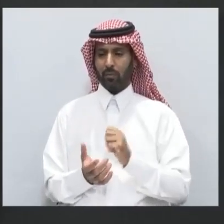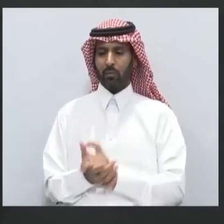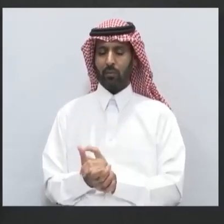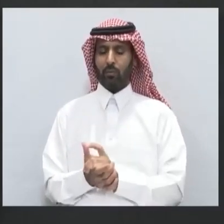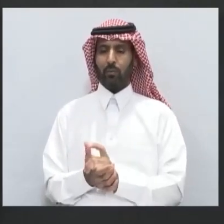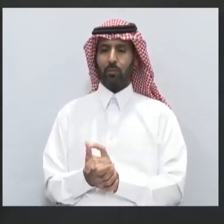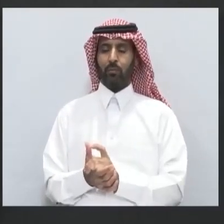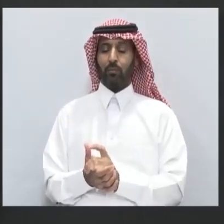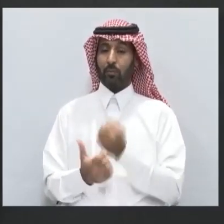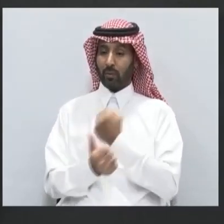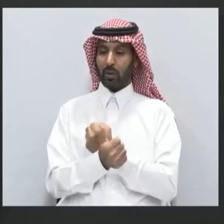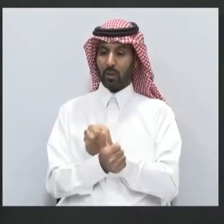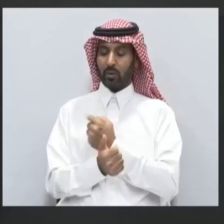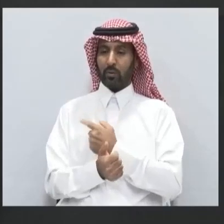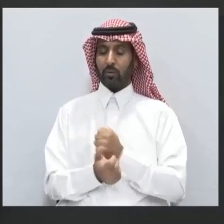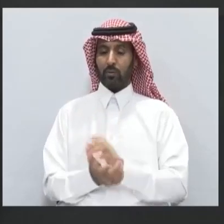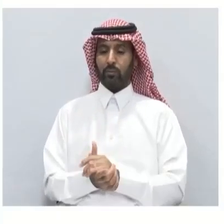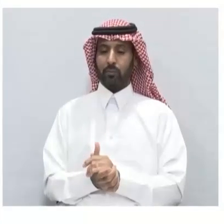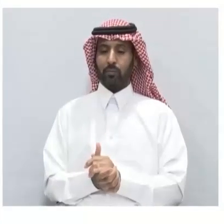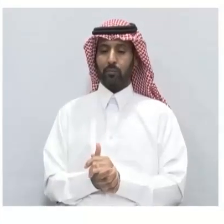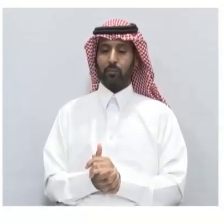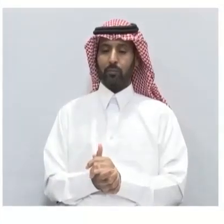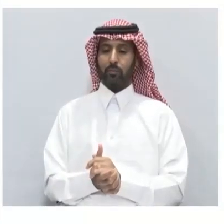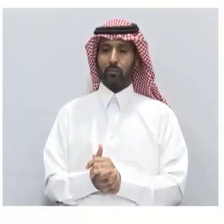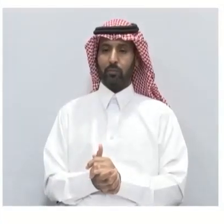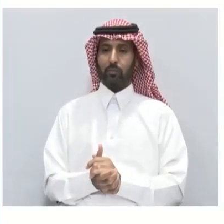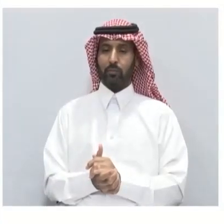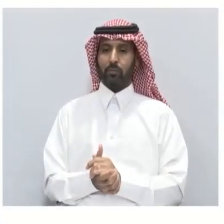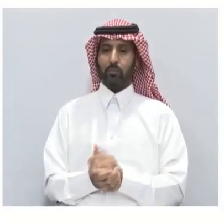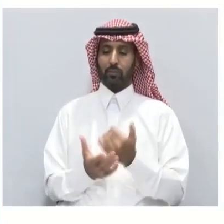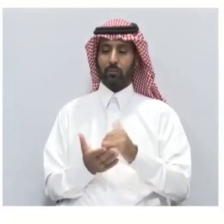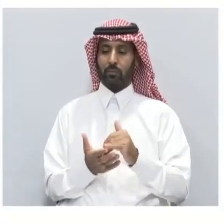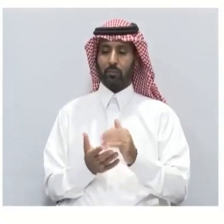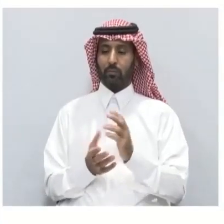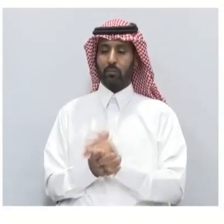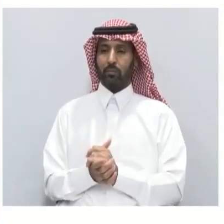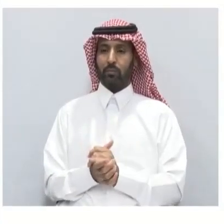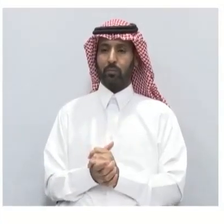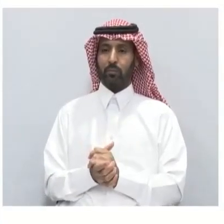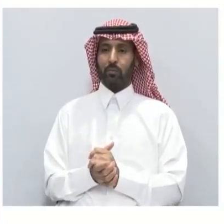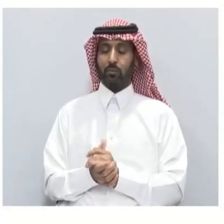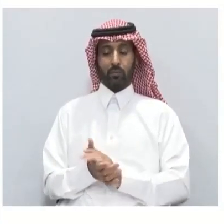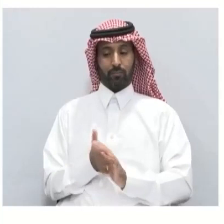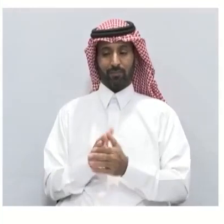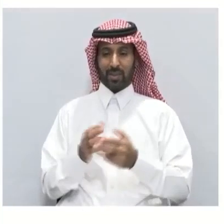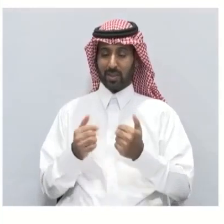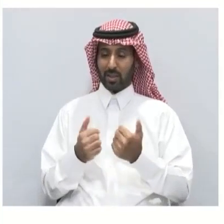police caught him. But of course, the last time he tried, the card was declined. What's the meaning of